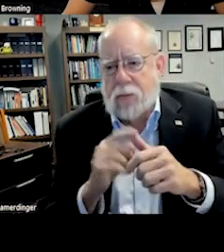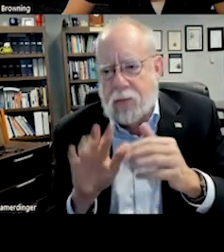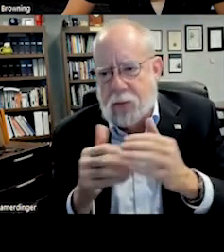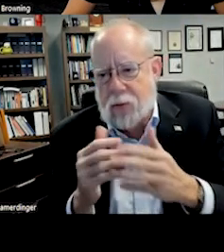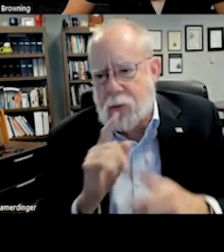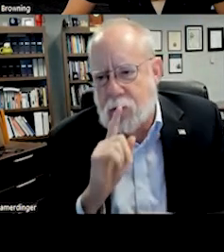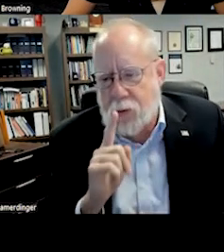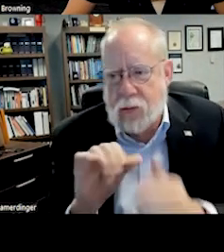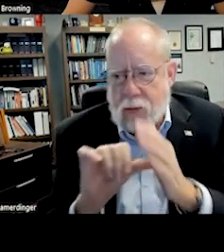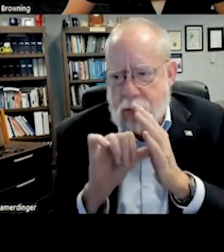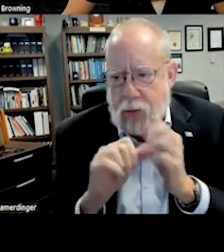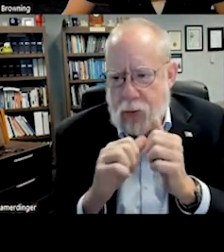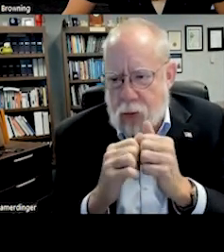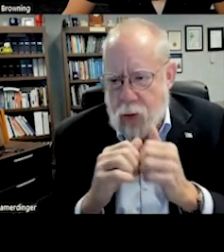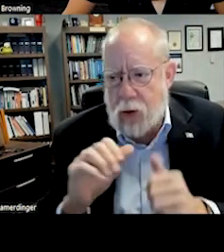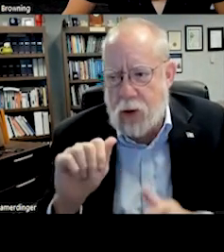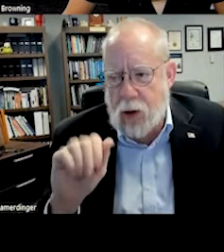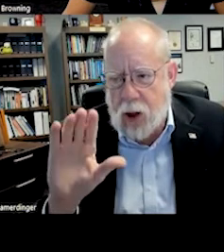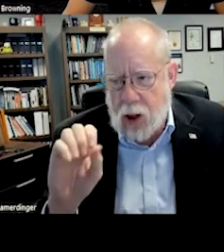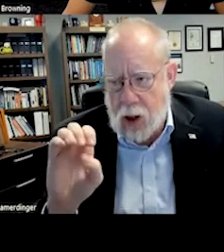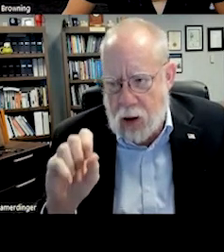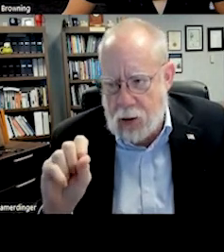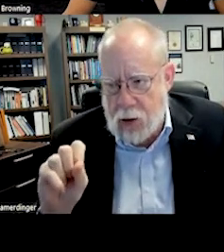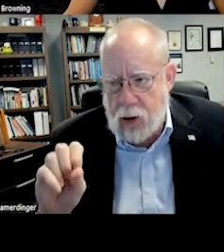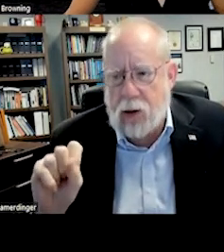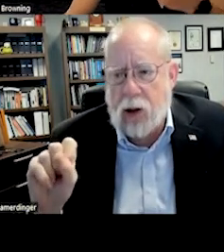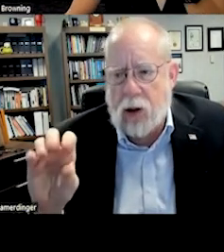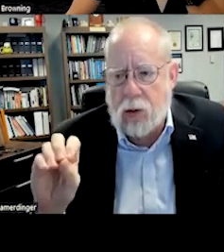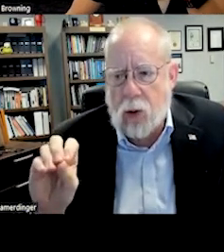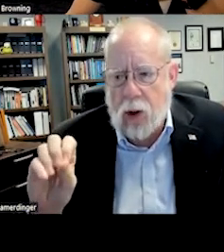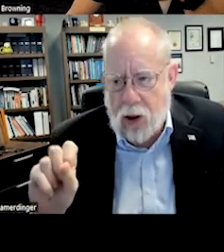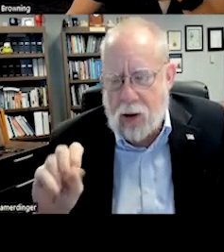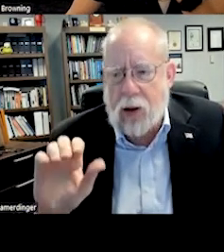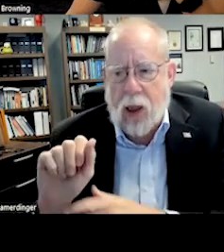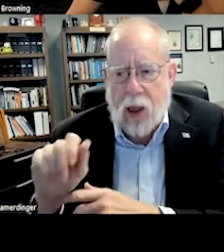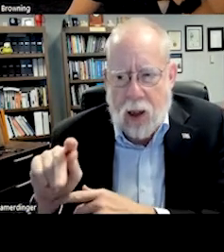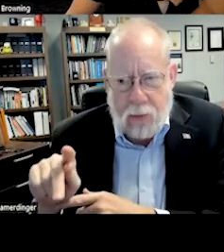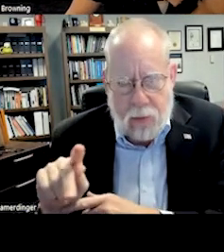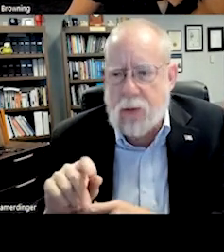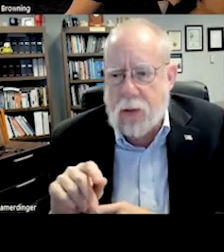Thank you so much. First of all, I'm very impressed with accesSOS,